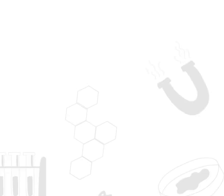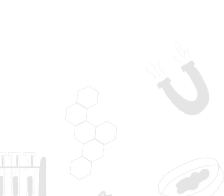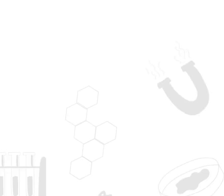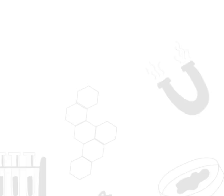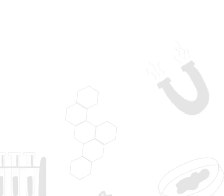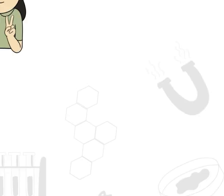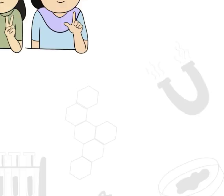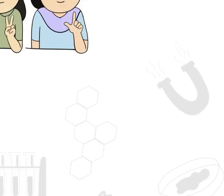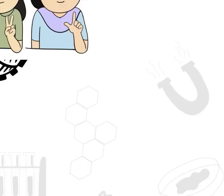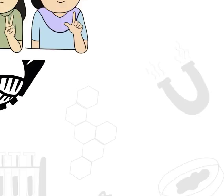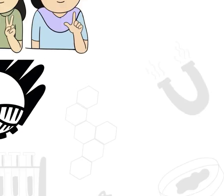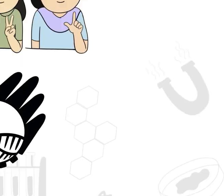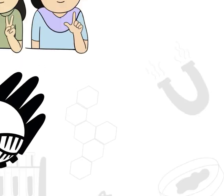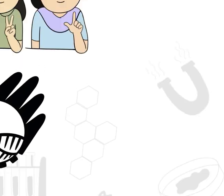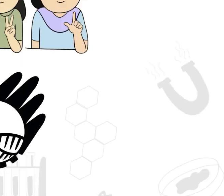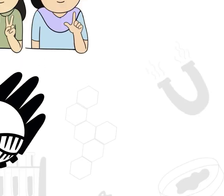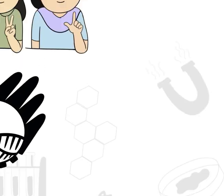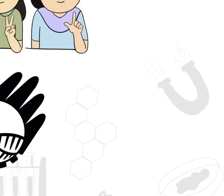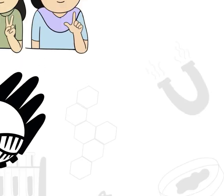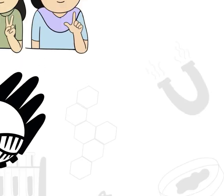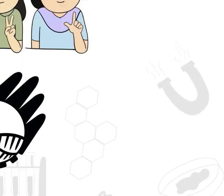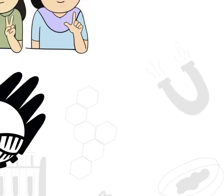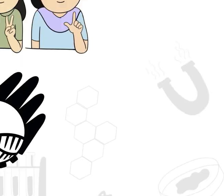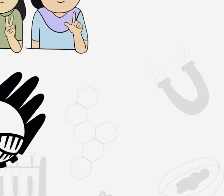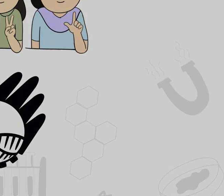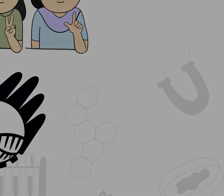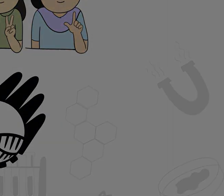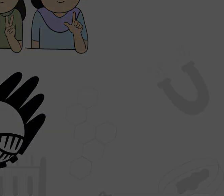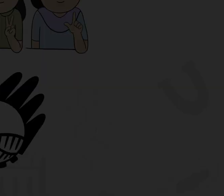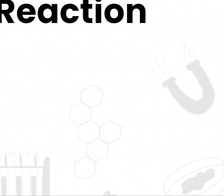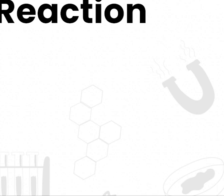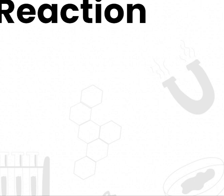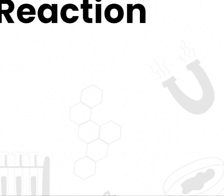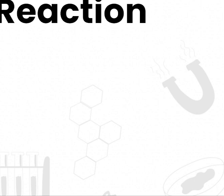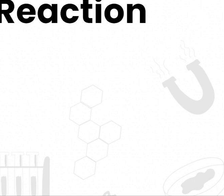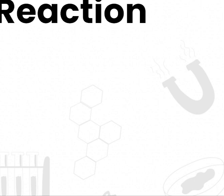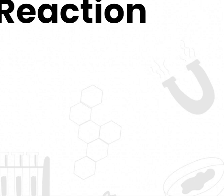Welcome to ISL enabled virtual lab of CSIR.